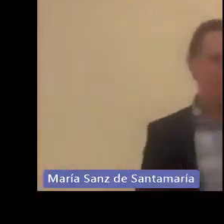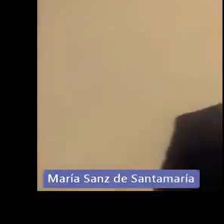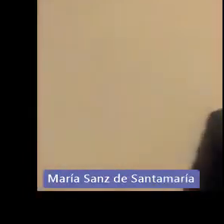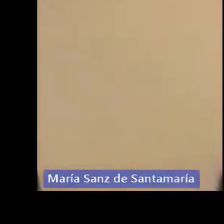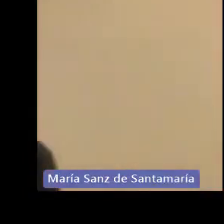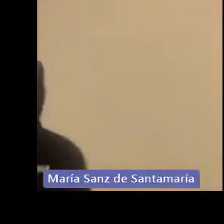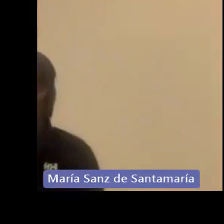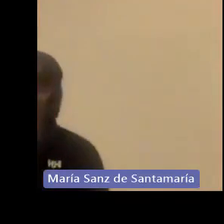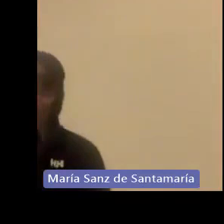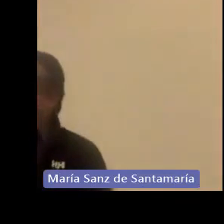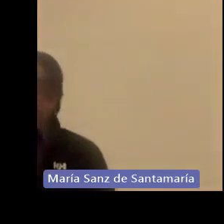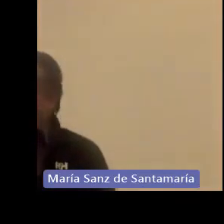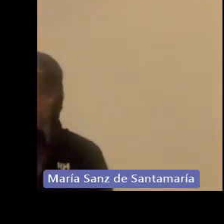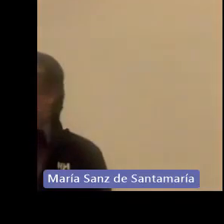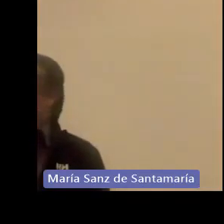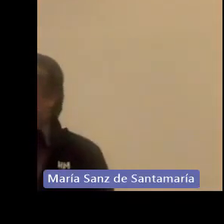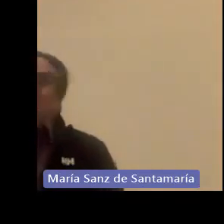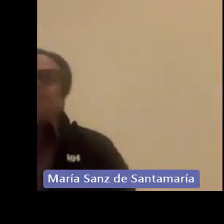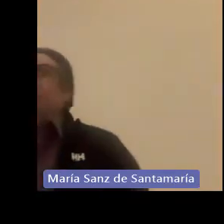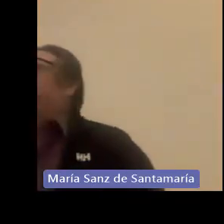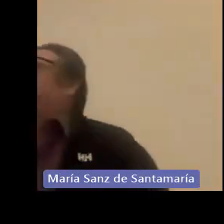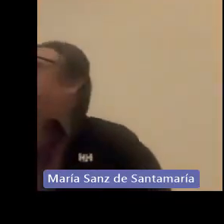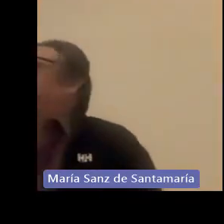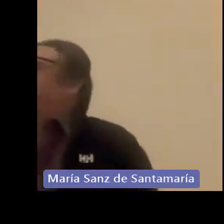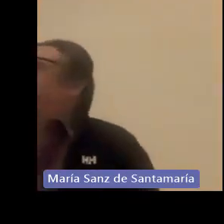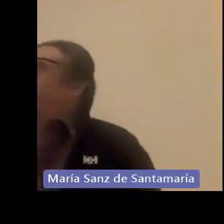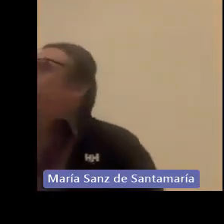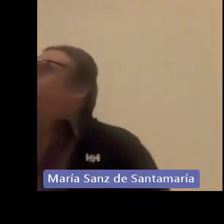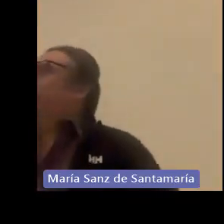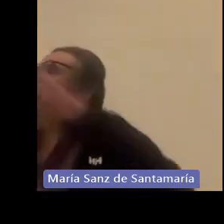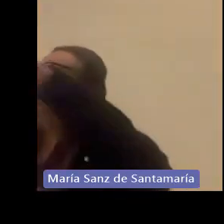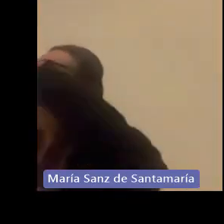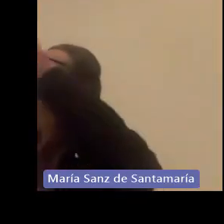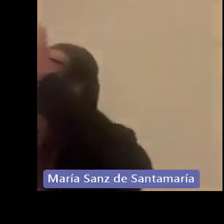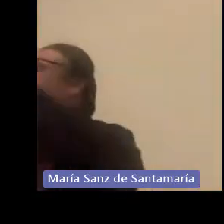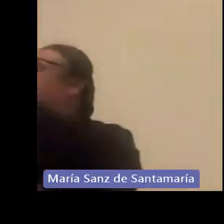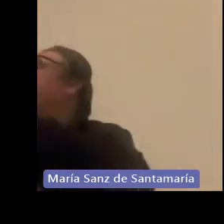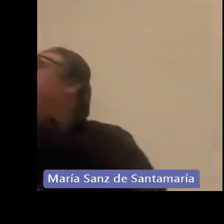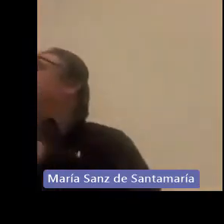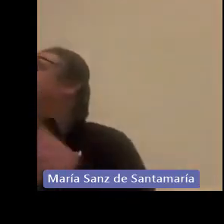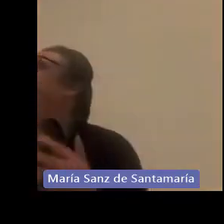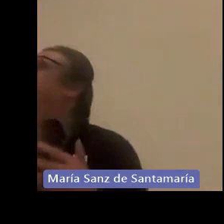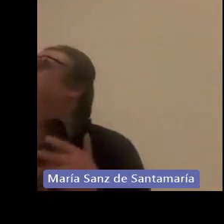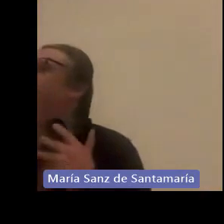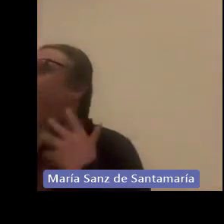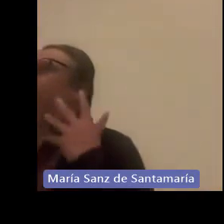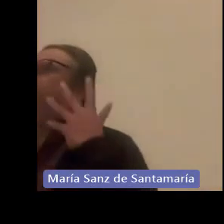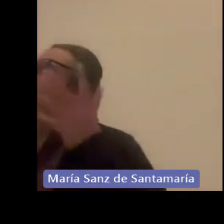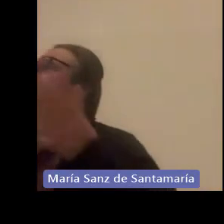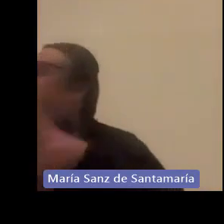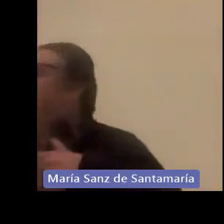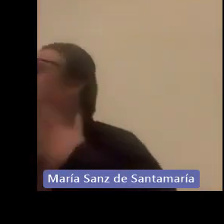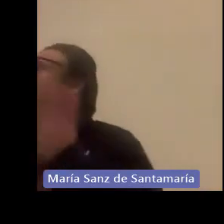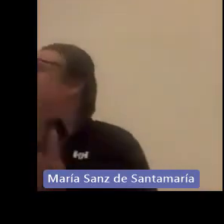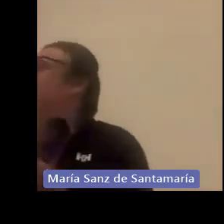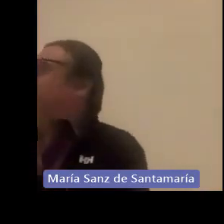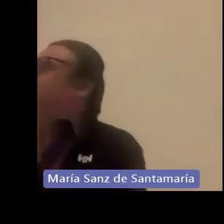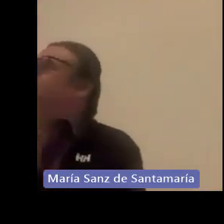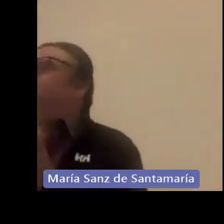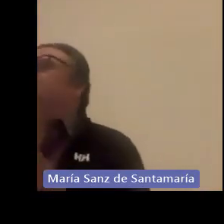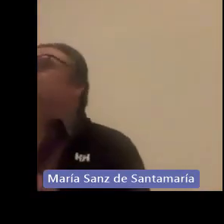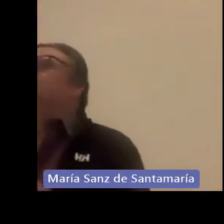Thank you so much, Roman. I'm very glad that people are taking advantage of the Lambert Lounge and the coffee and all there, because instead of taking